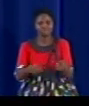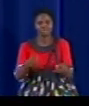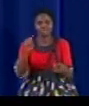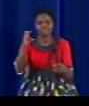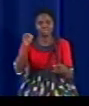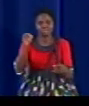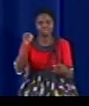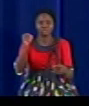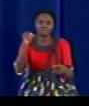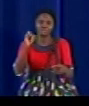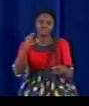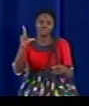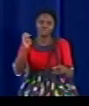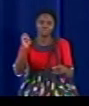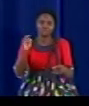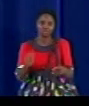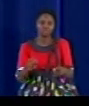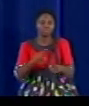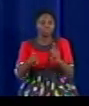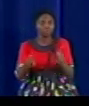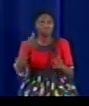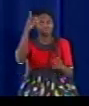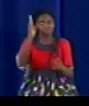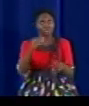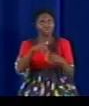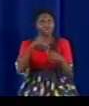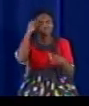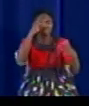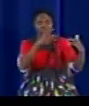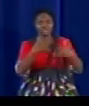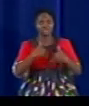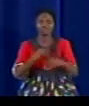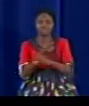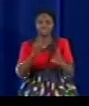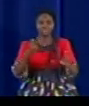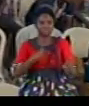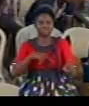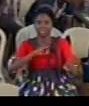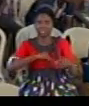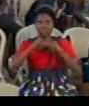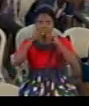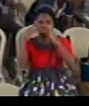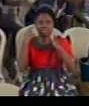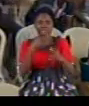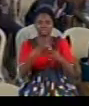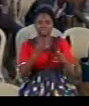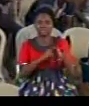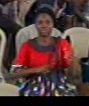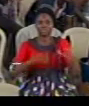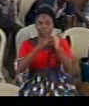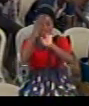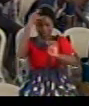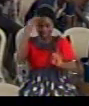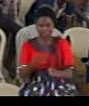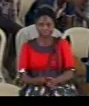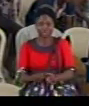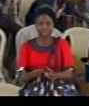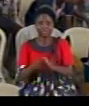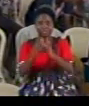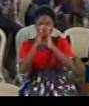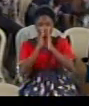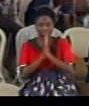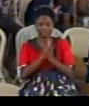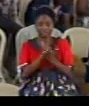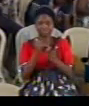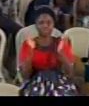has delivered me. I bless the name of the Lord in Jesus' name. Put your hands together for the